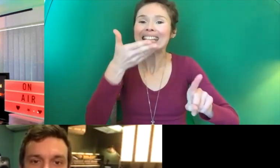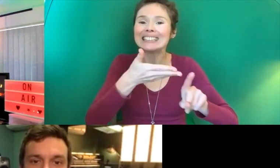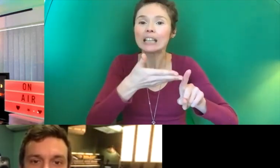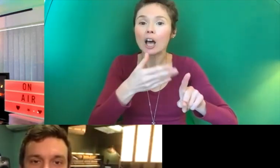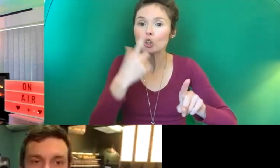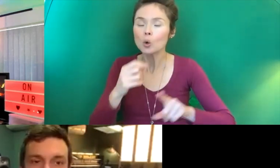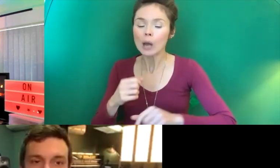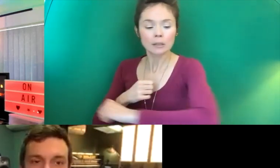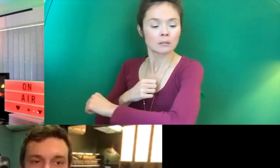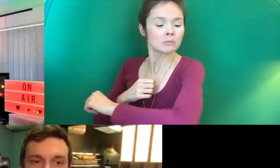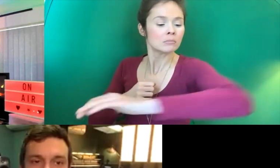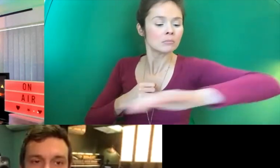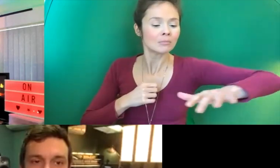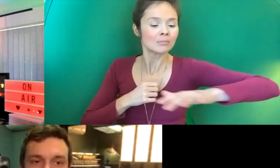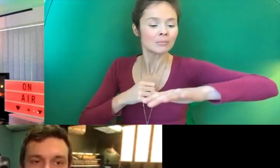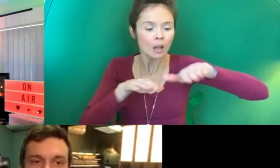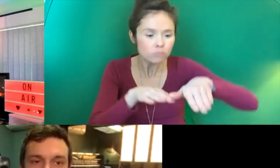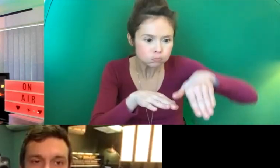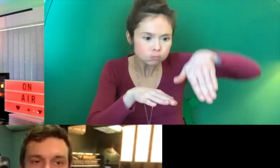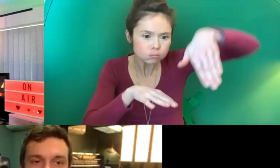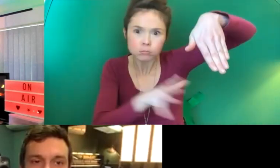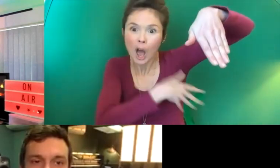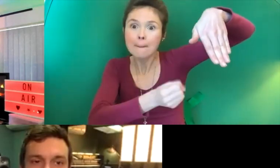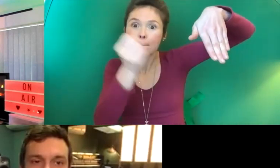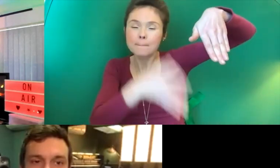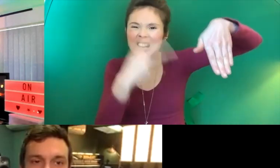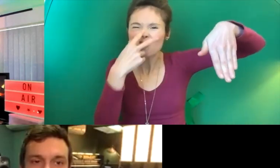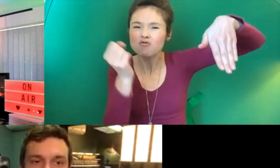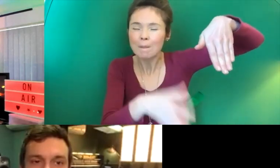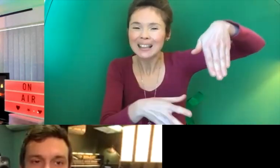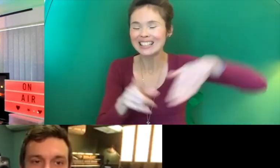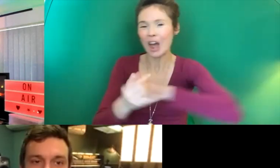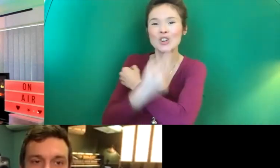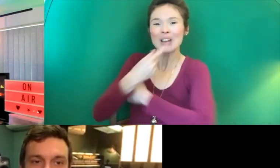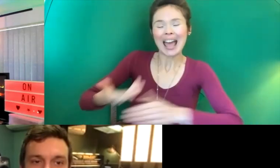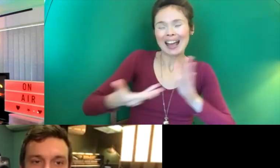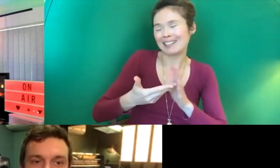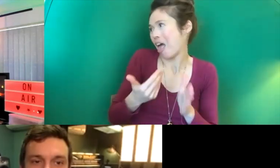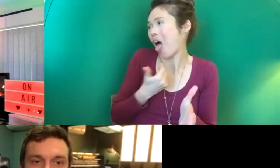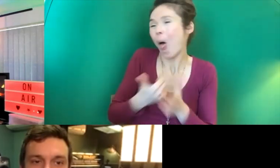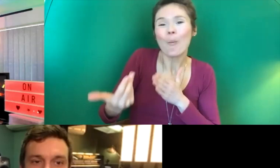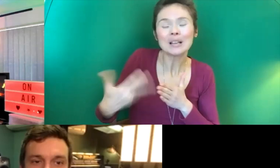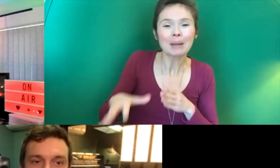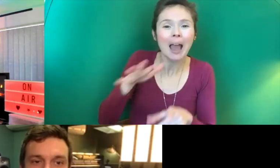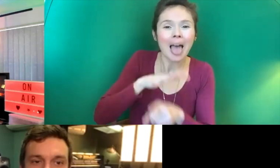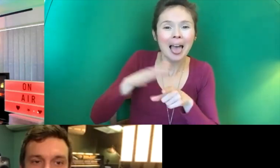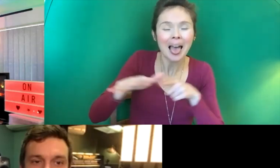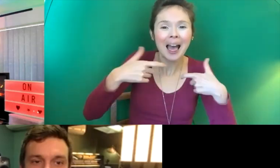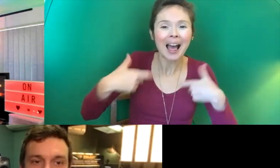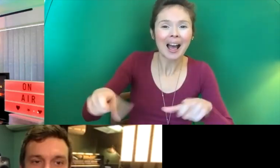It was kind of a bit of an ongoing joke between me and a couple of artists who tour, and we'd always go in and go, don't they realise you can't use the